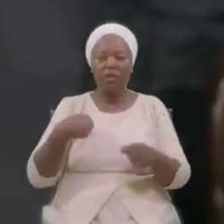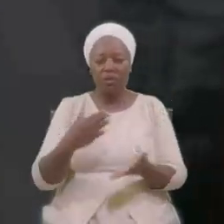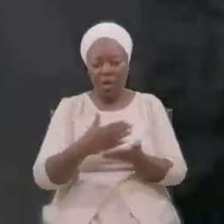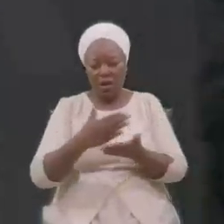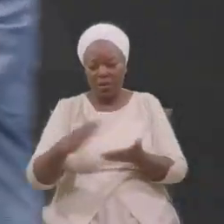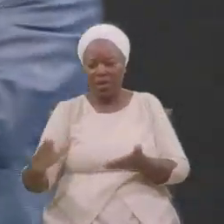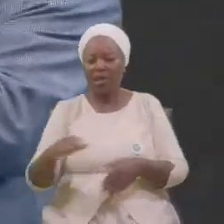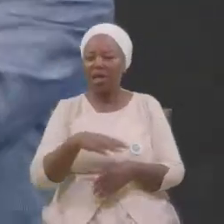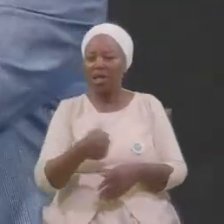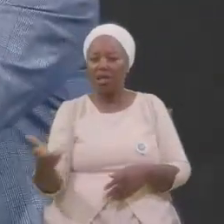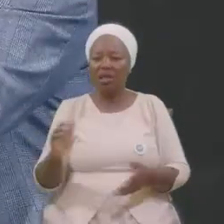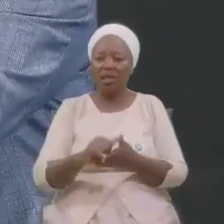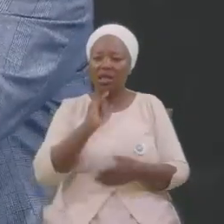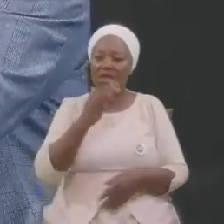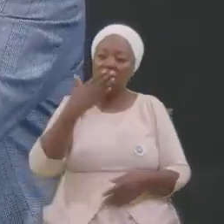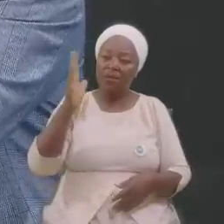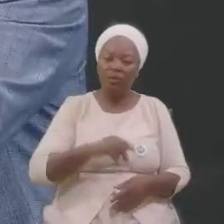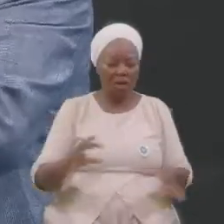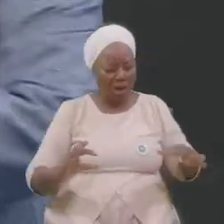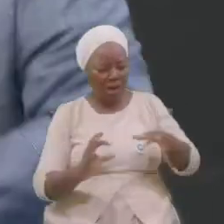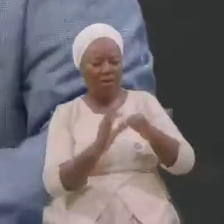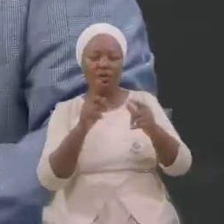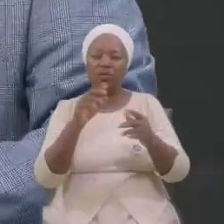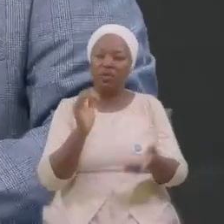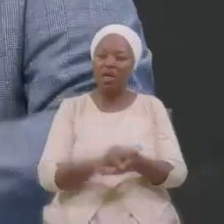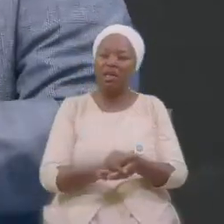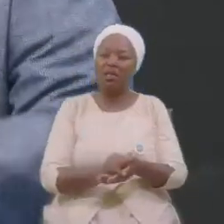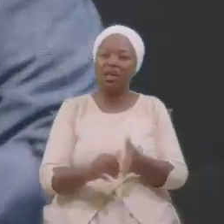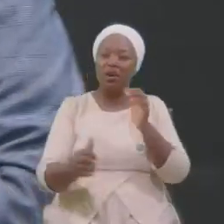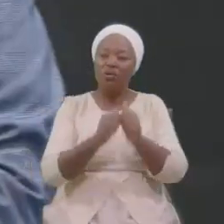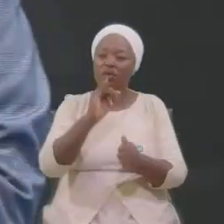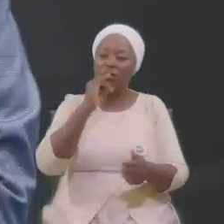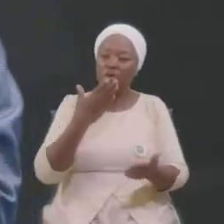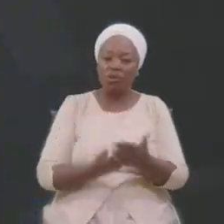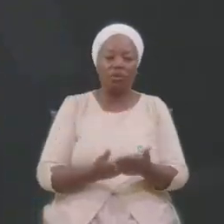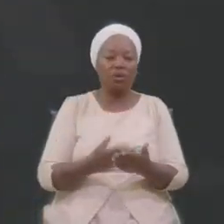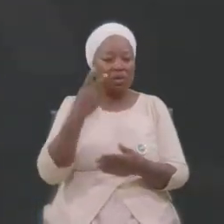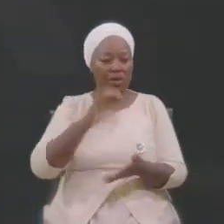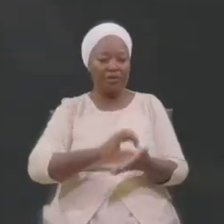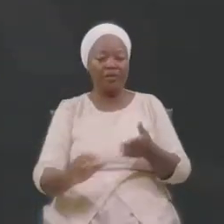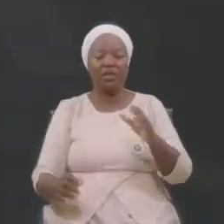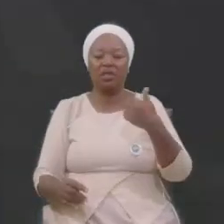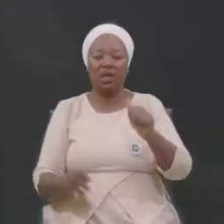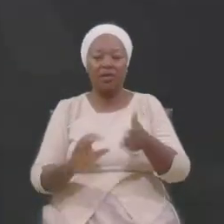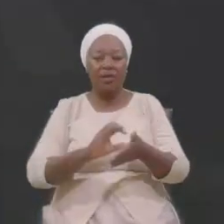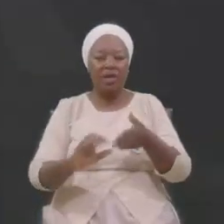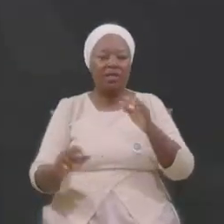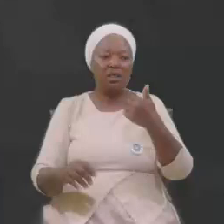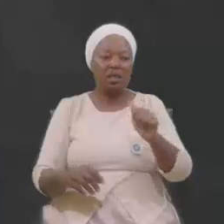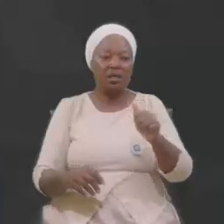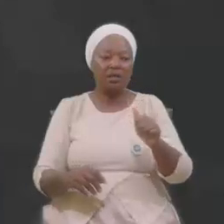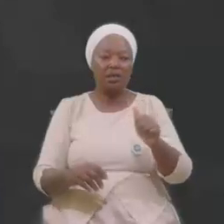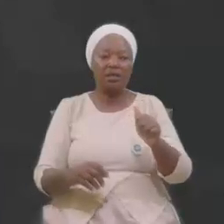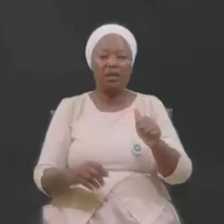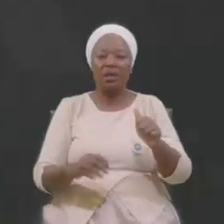is evil, cleave to that which is good. Look at verse 10. In verse 10, it